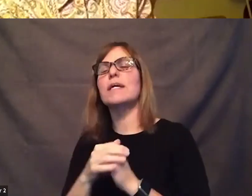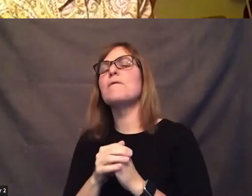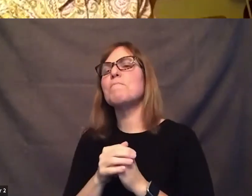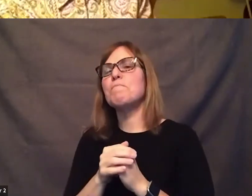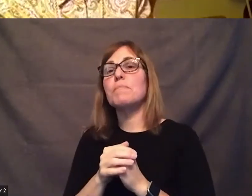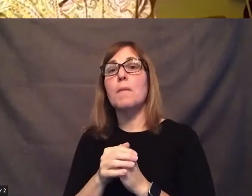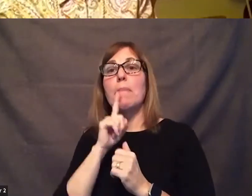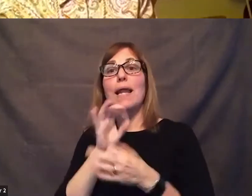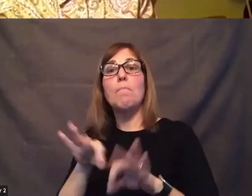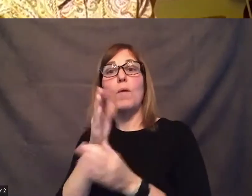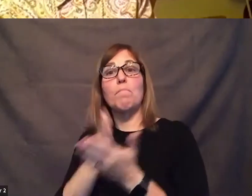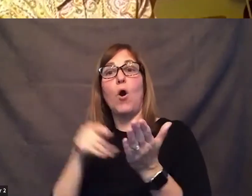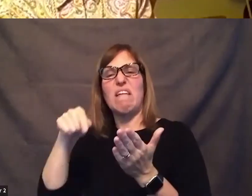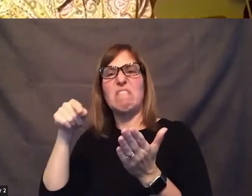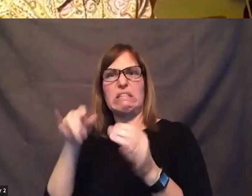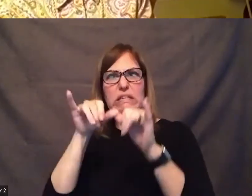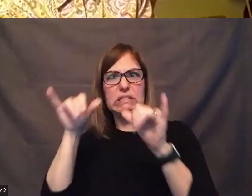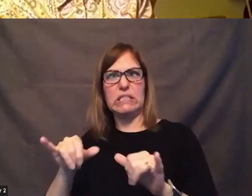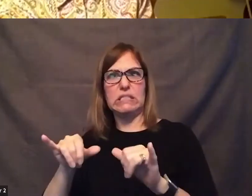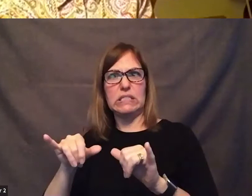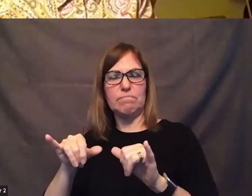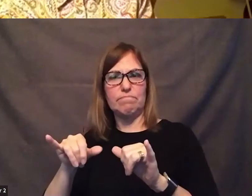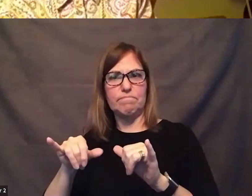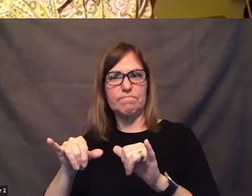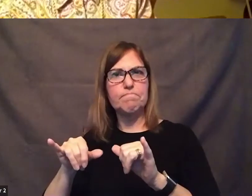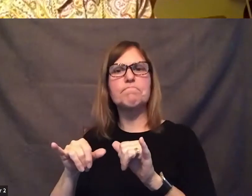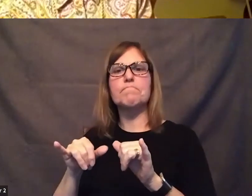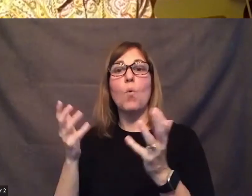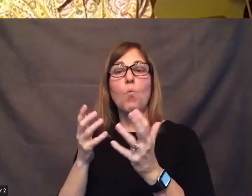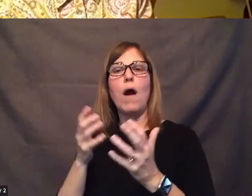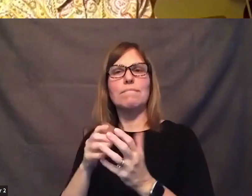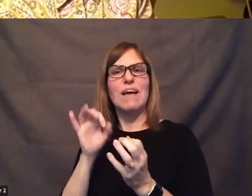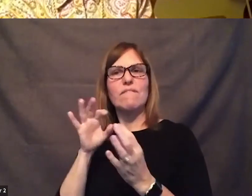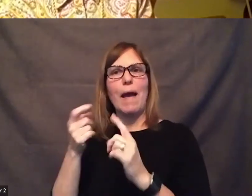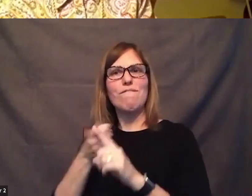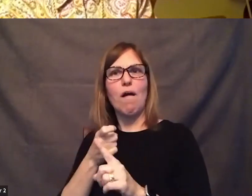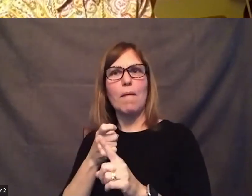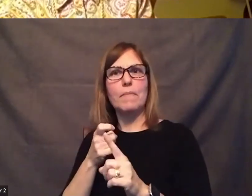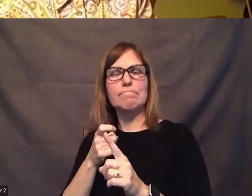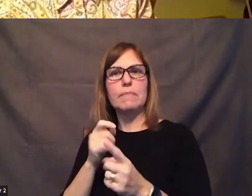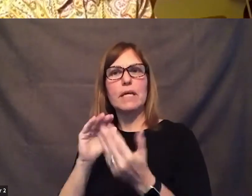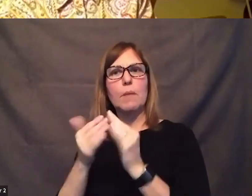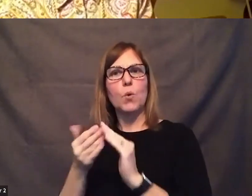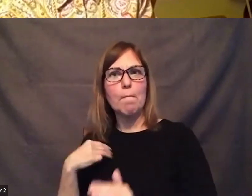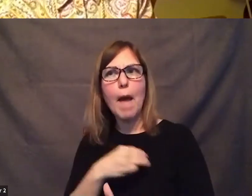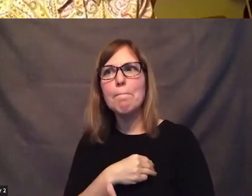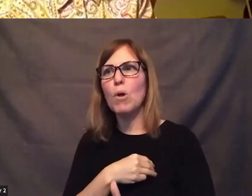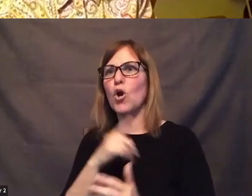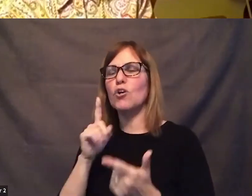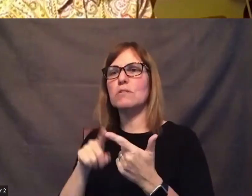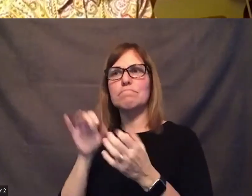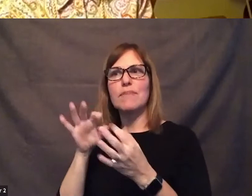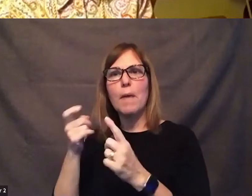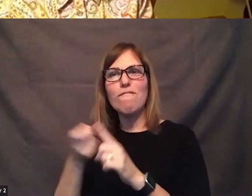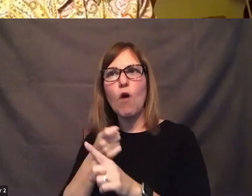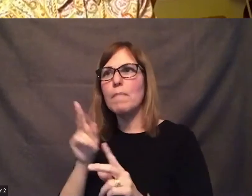the creation of this system, as you mentioned, was the input from community members, input from people who had been involved